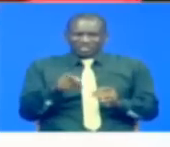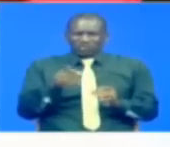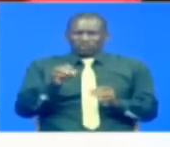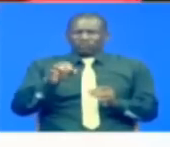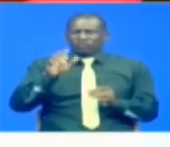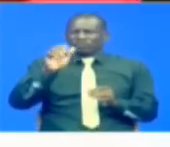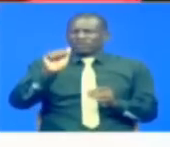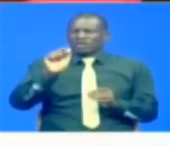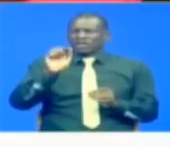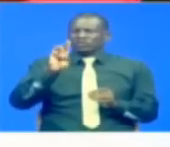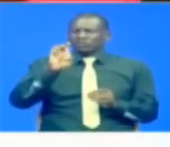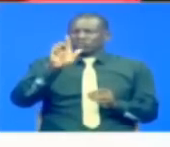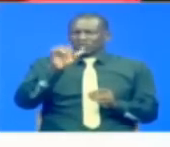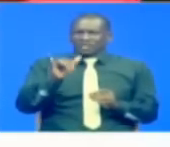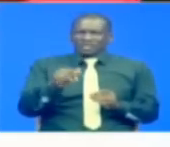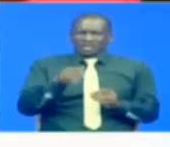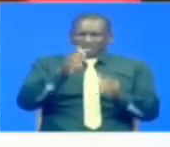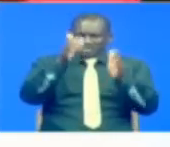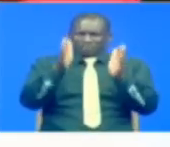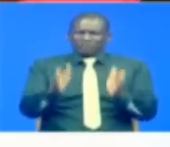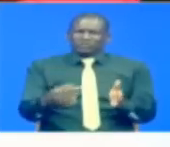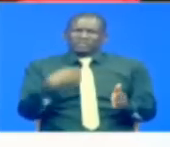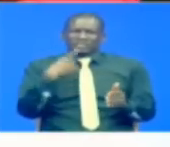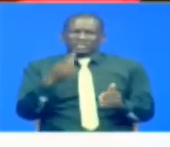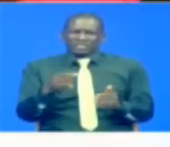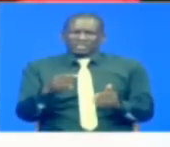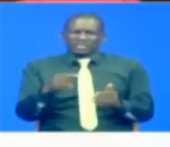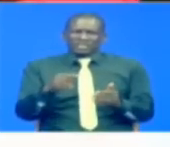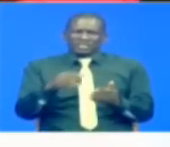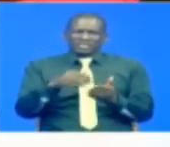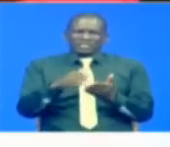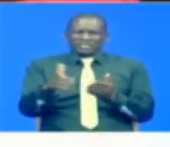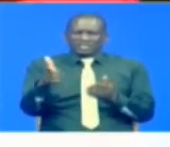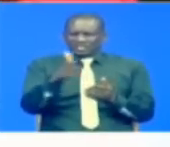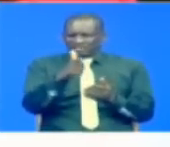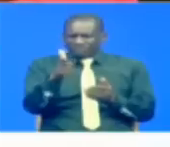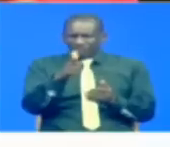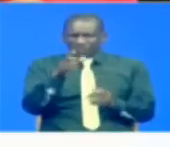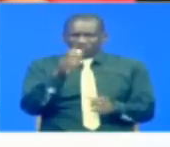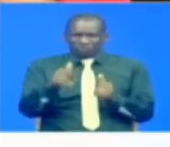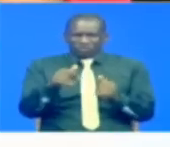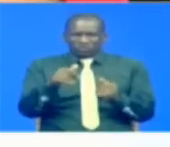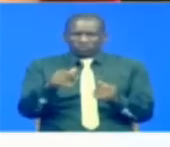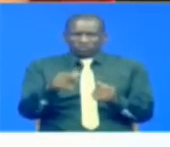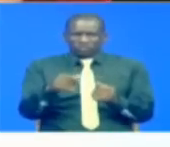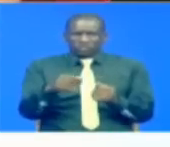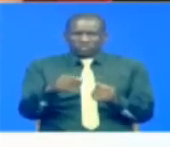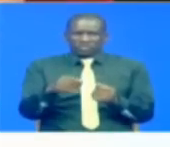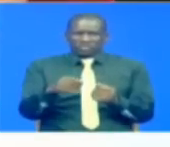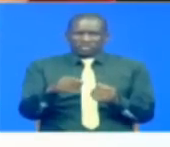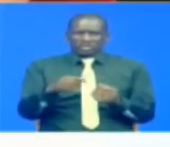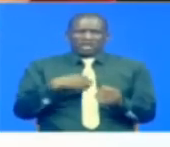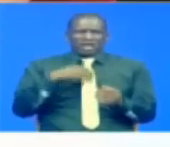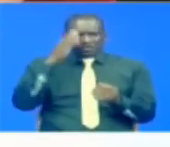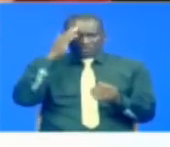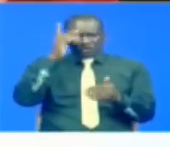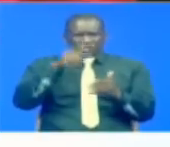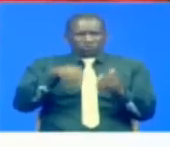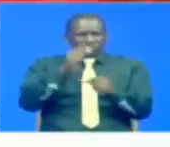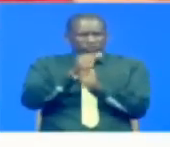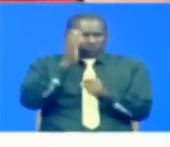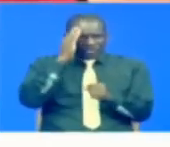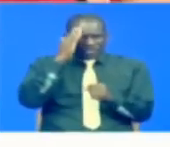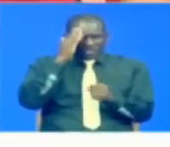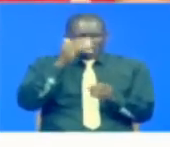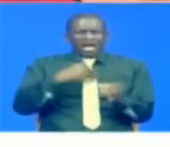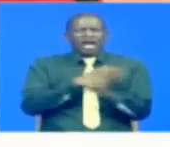I think those, yeah. Oh, so this is someone who said, send that video that was reported in the news, please. So let's, I think, what do you think? I have